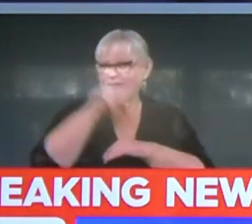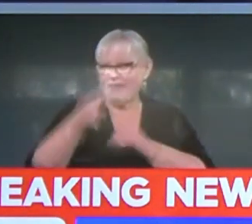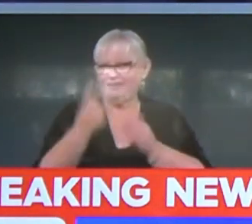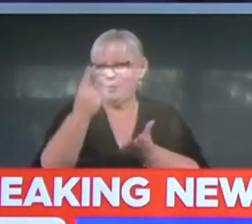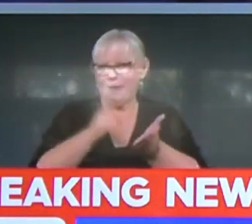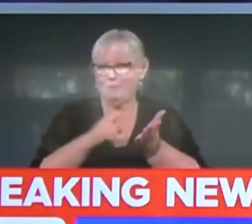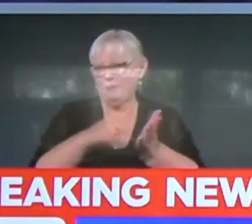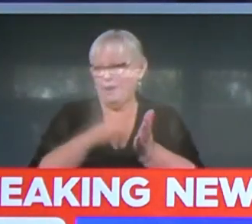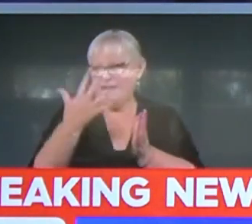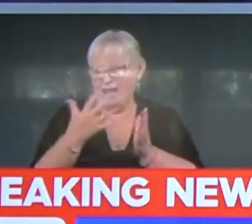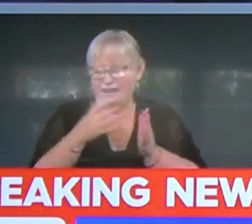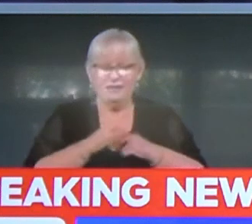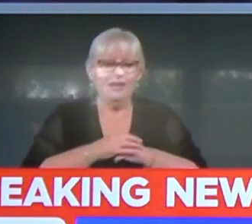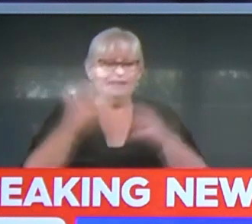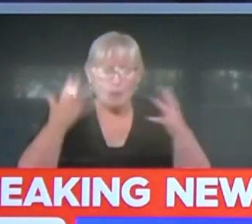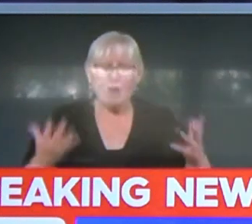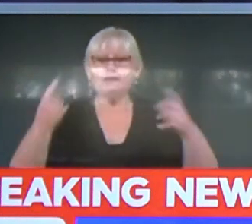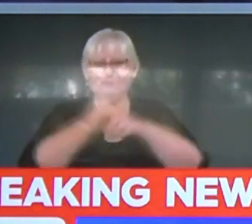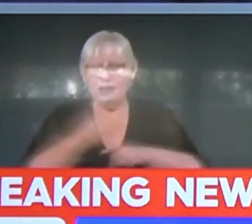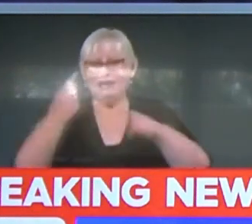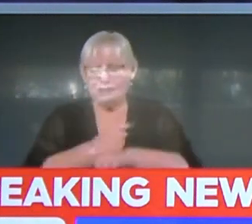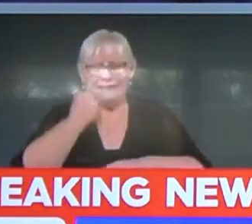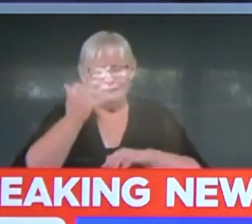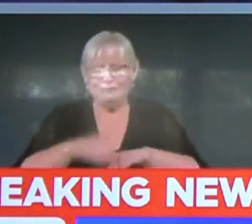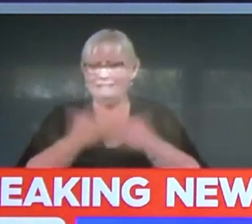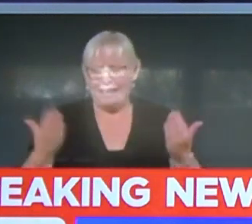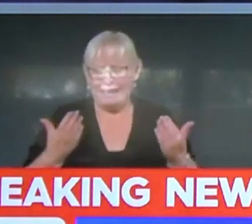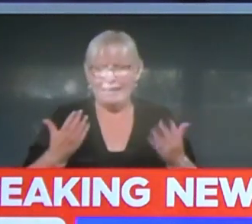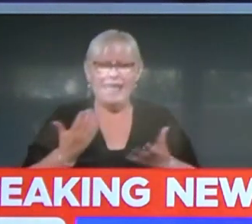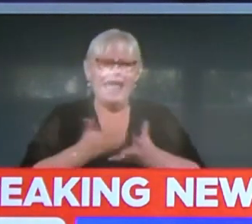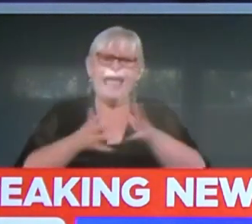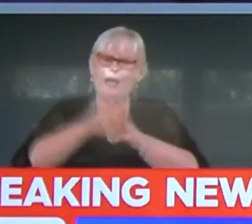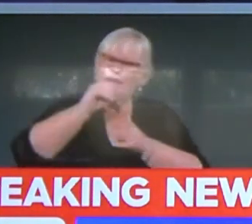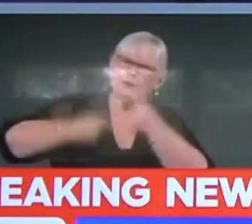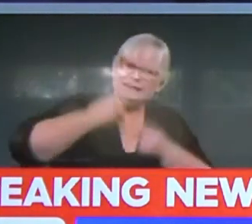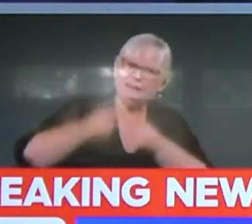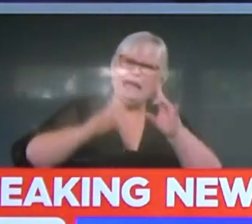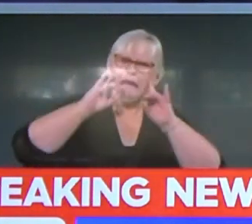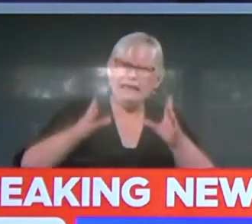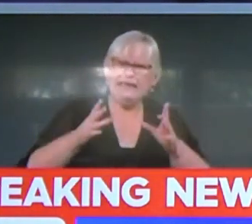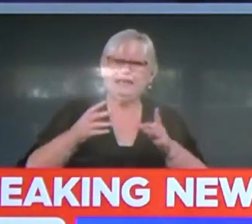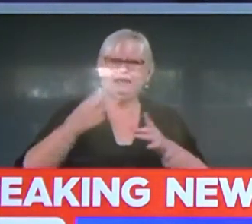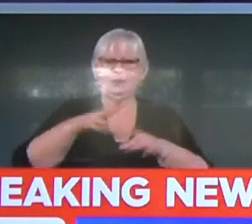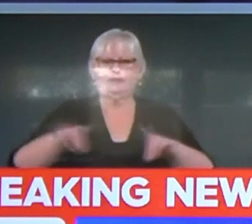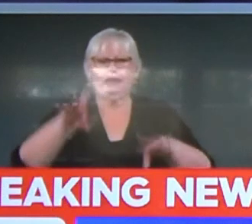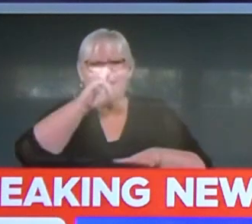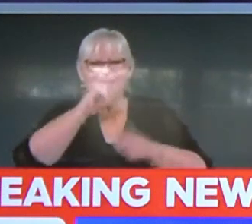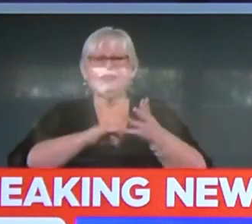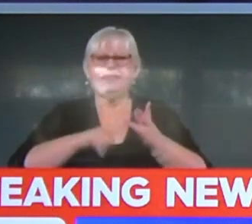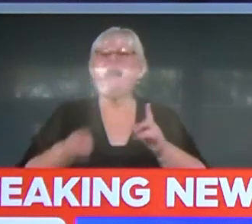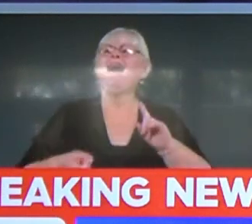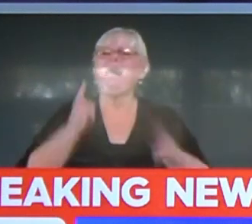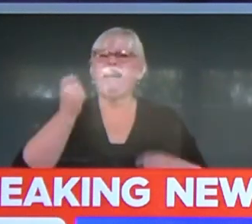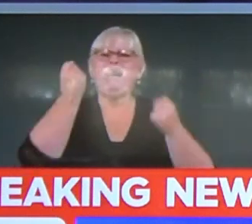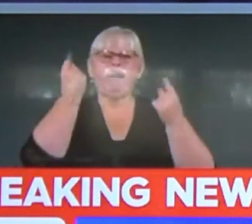these changes that are happening almost day by day now is actually explained to Australians in a way that they will understand and receive